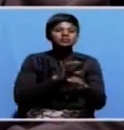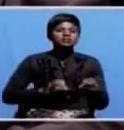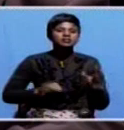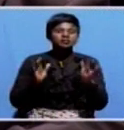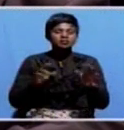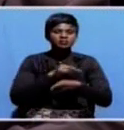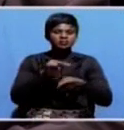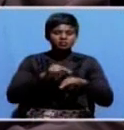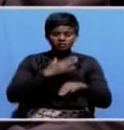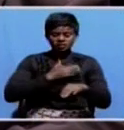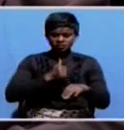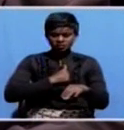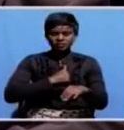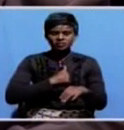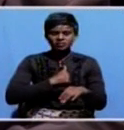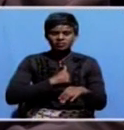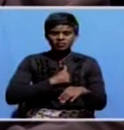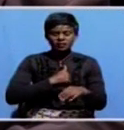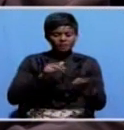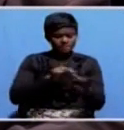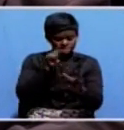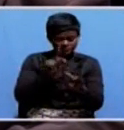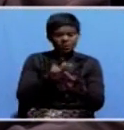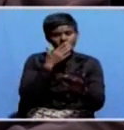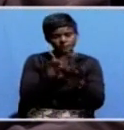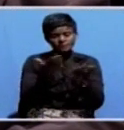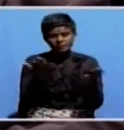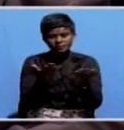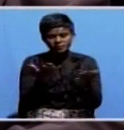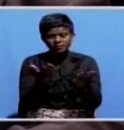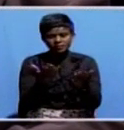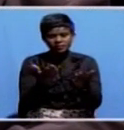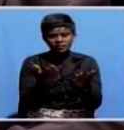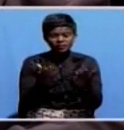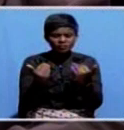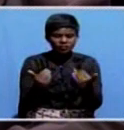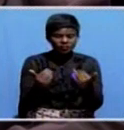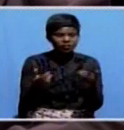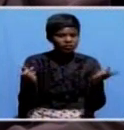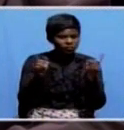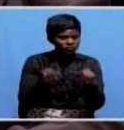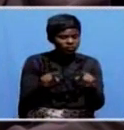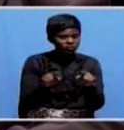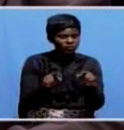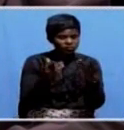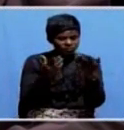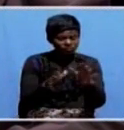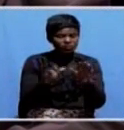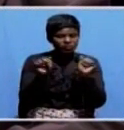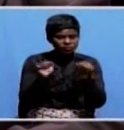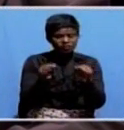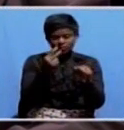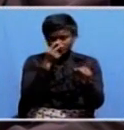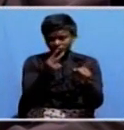I myself am not perfect. By the moment I'll be perfect when I die, I can sing to